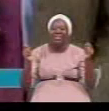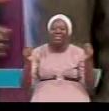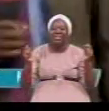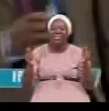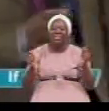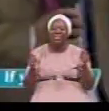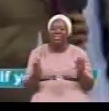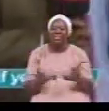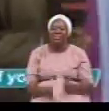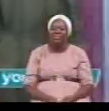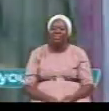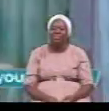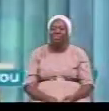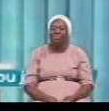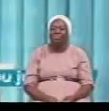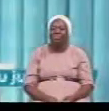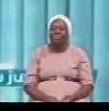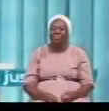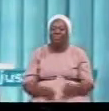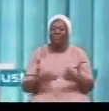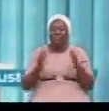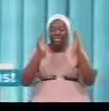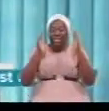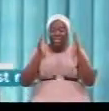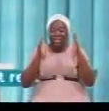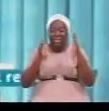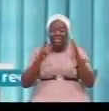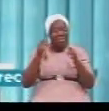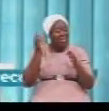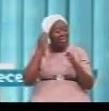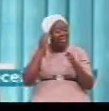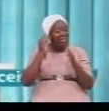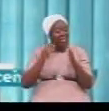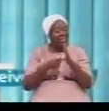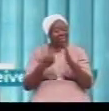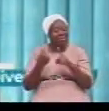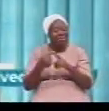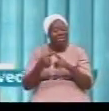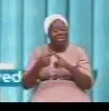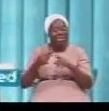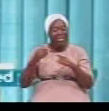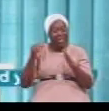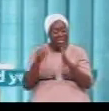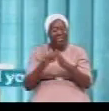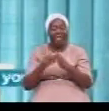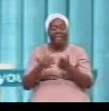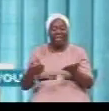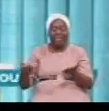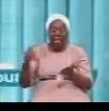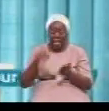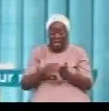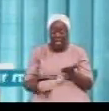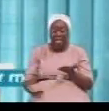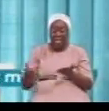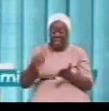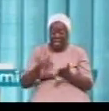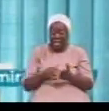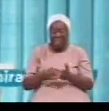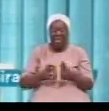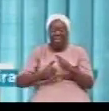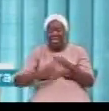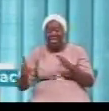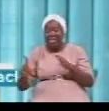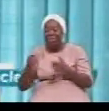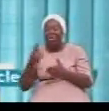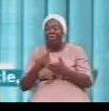Please pay attention. You are hearing this word over and over again. Disappeared. Disappeared. What has